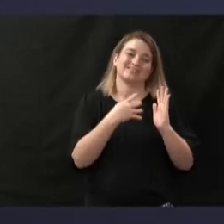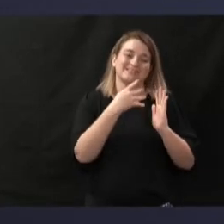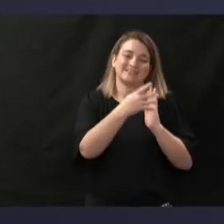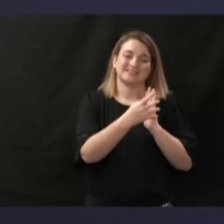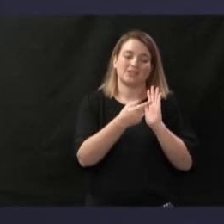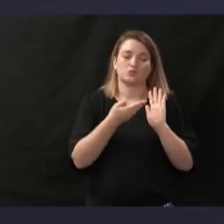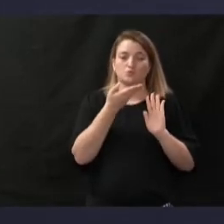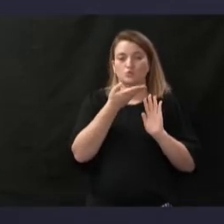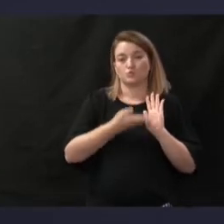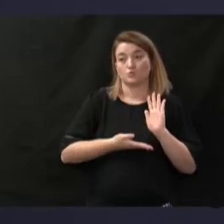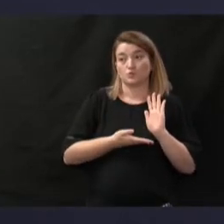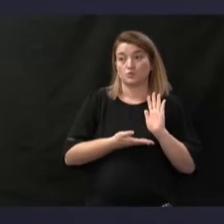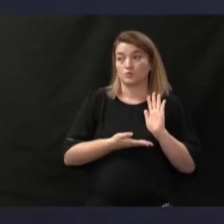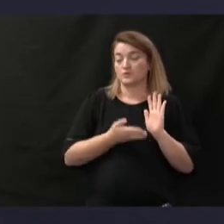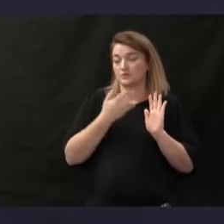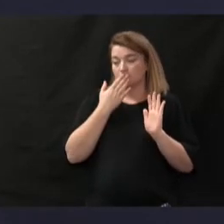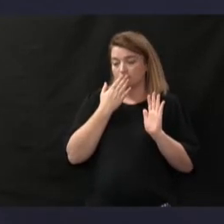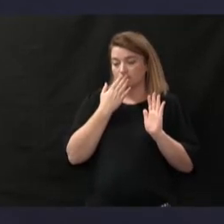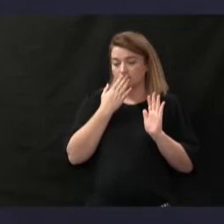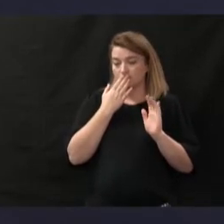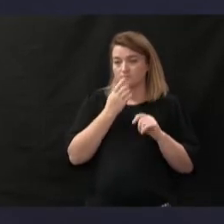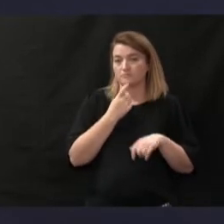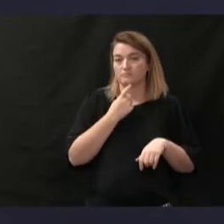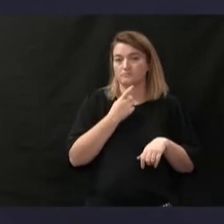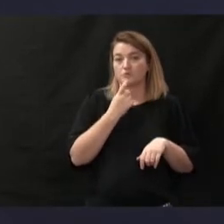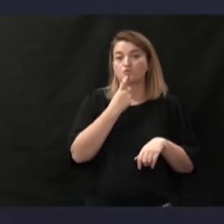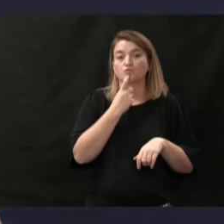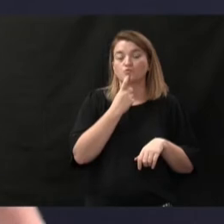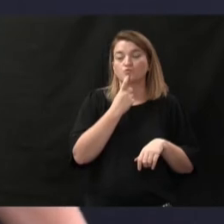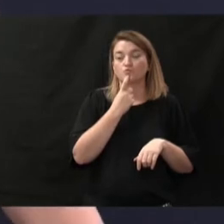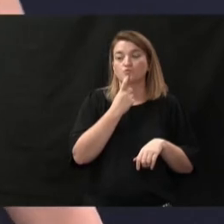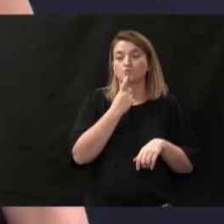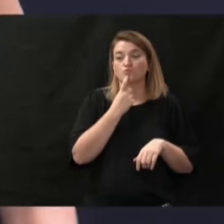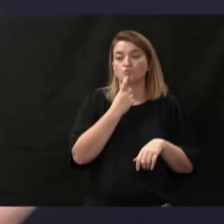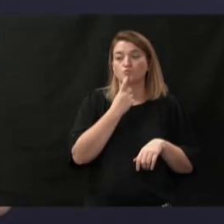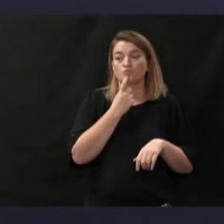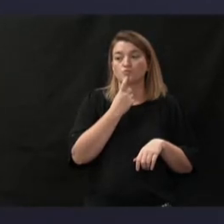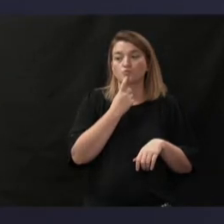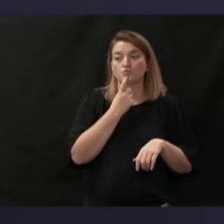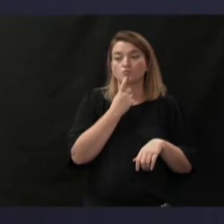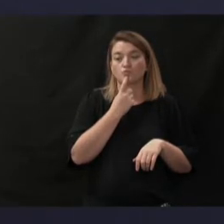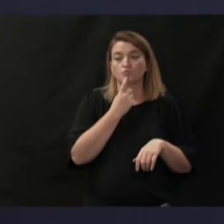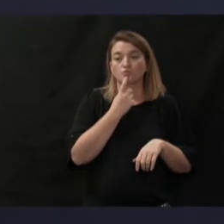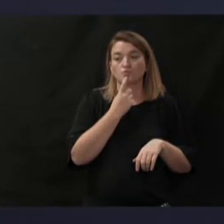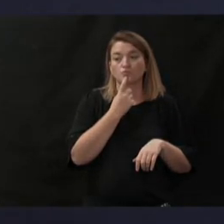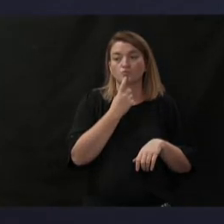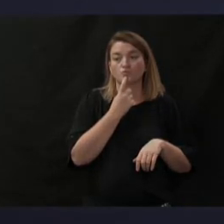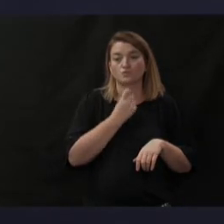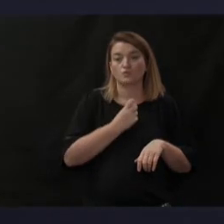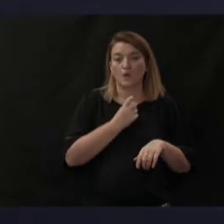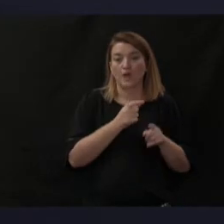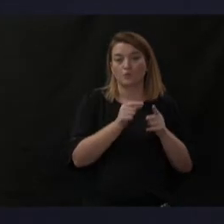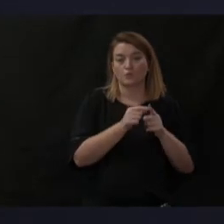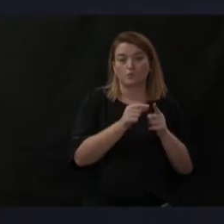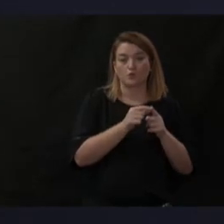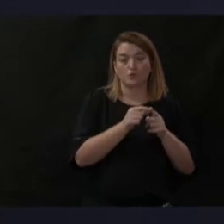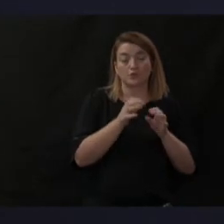would turn, well, let's do red word to supplemental documents, page 94.